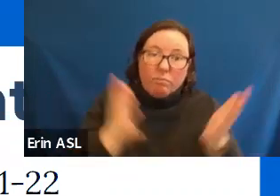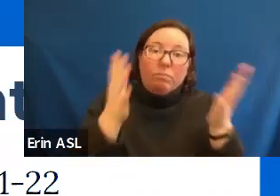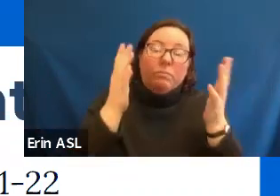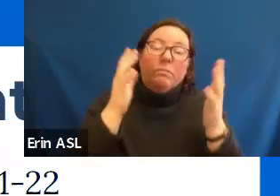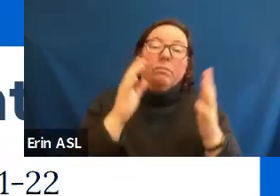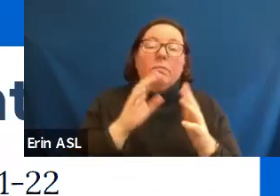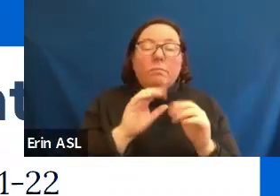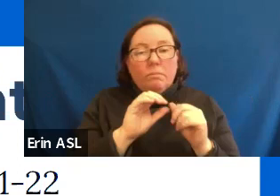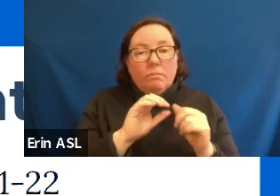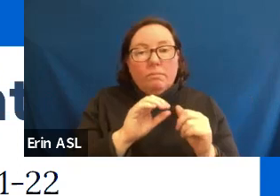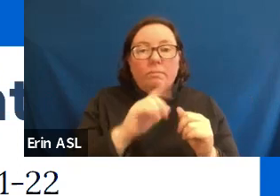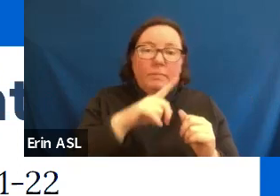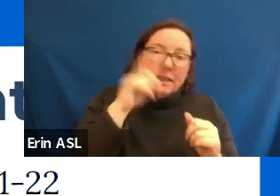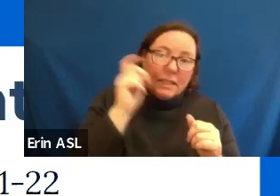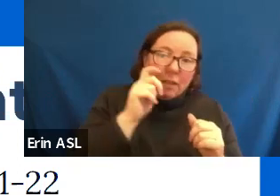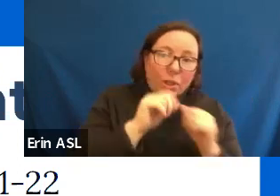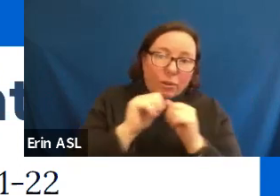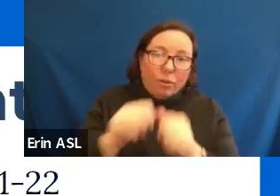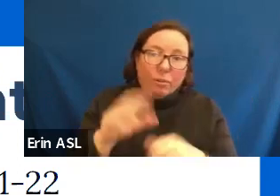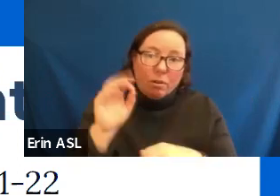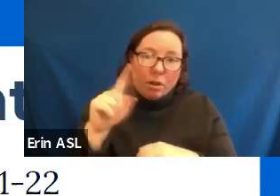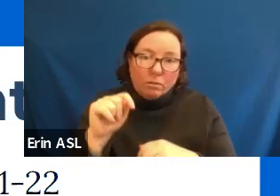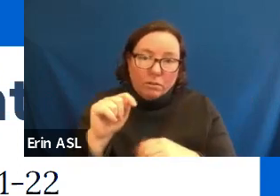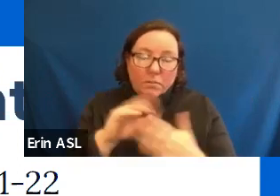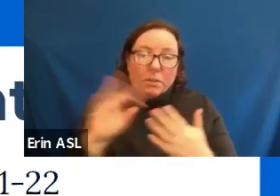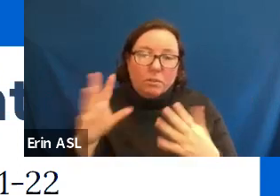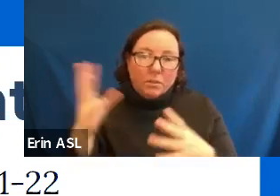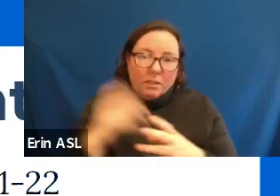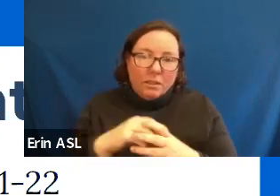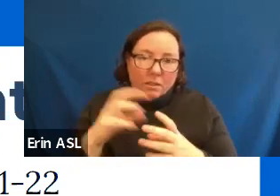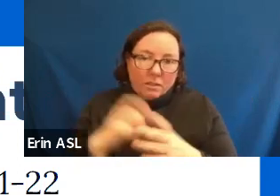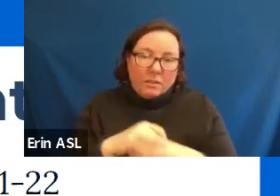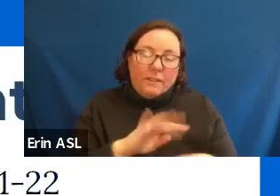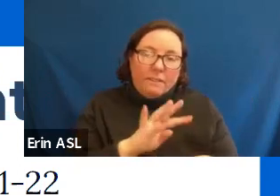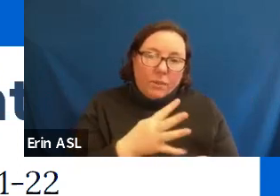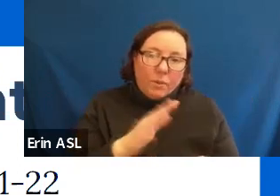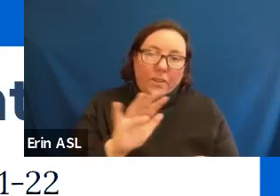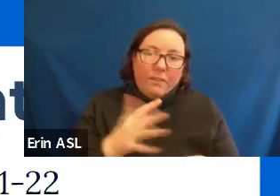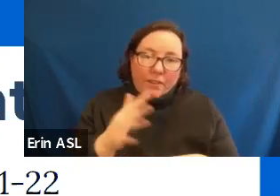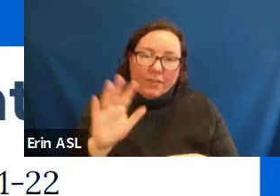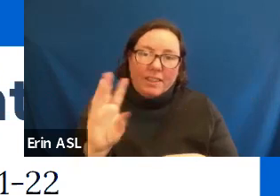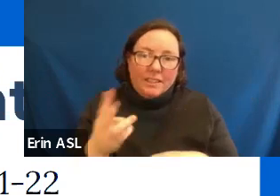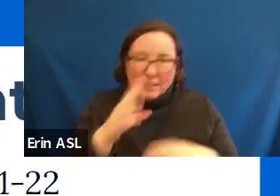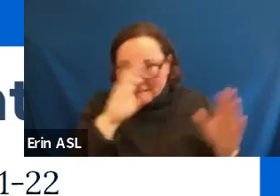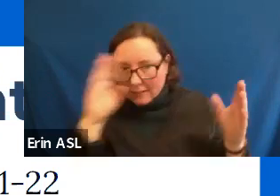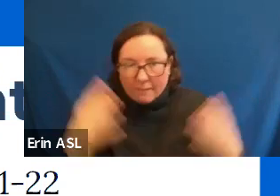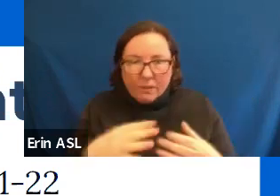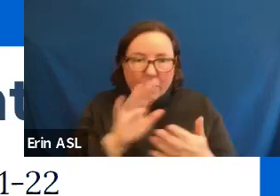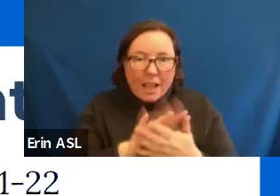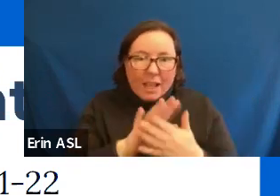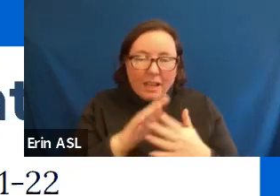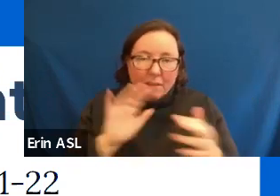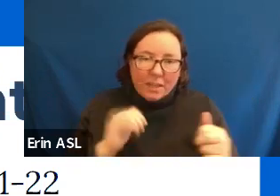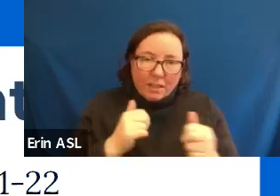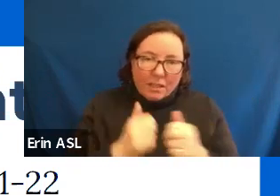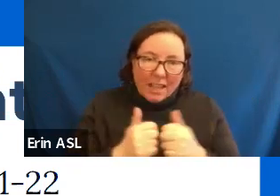October. And students would be able to participate from grades 4 to 6. Again, focus on academic acceleration in both ELA